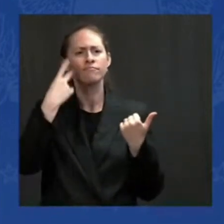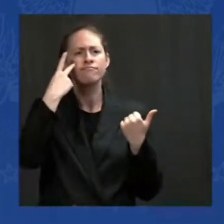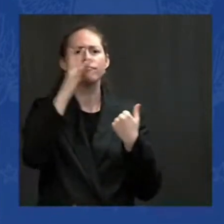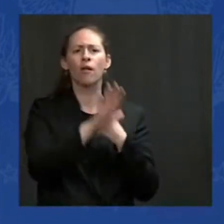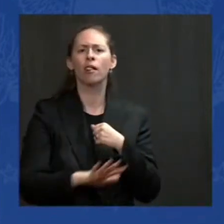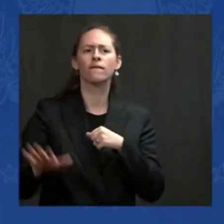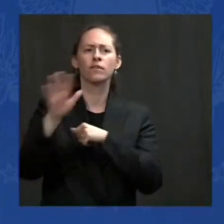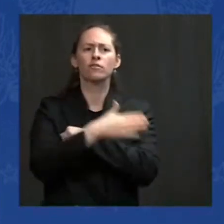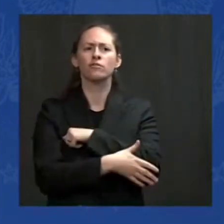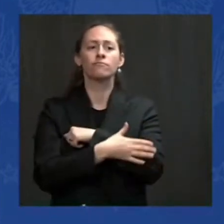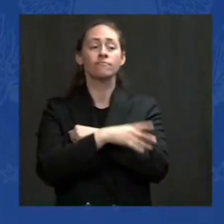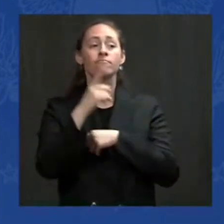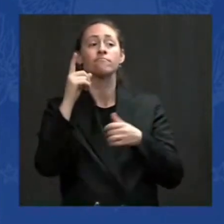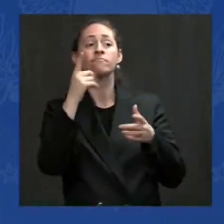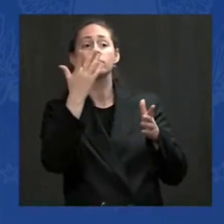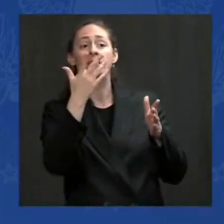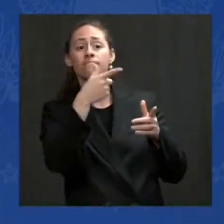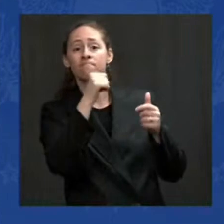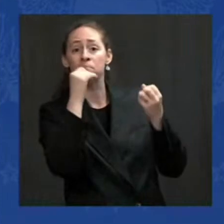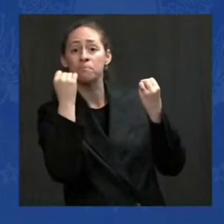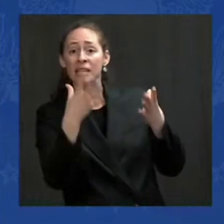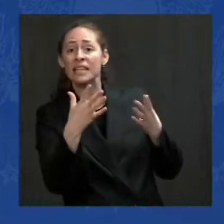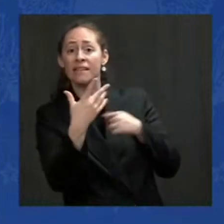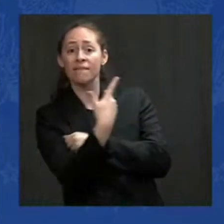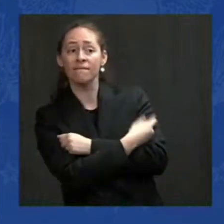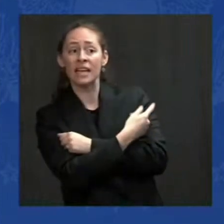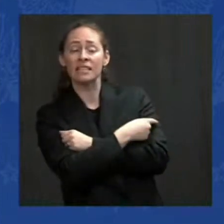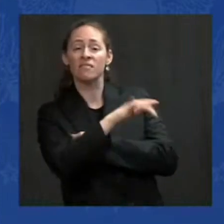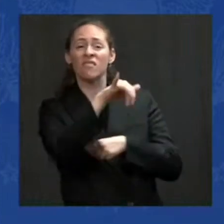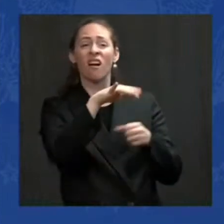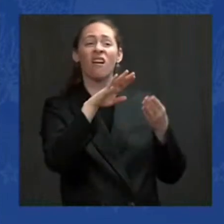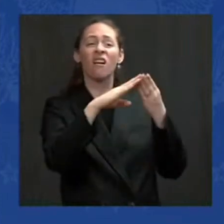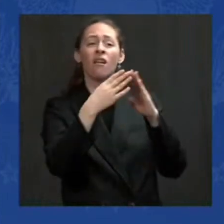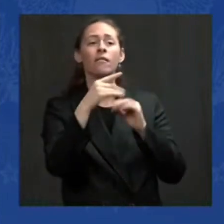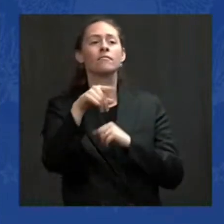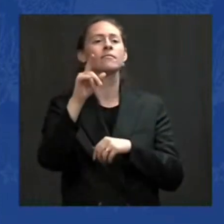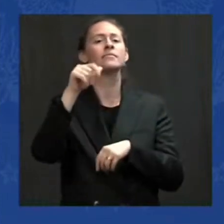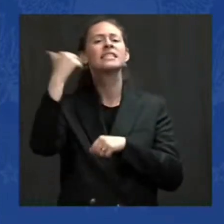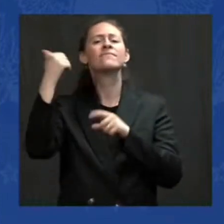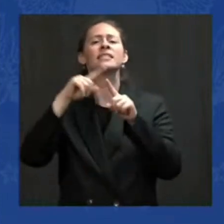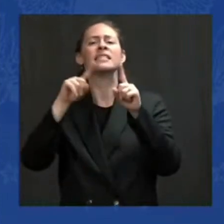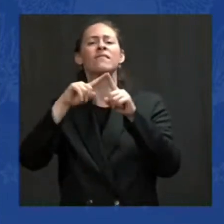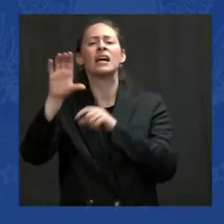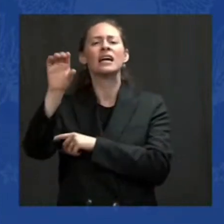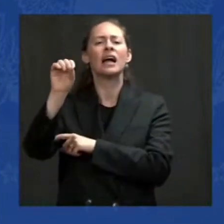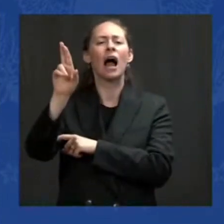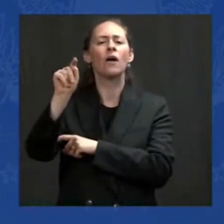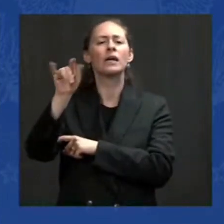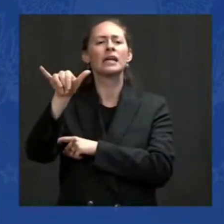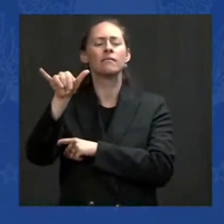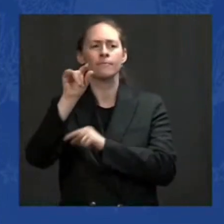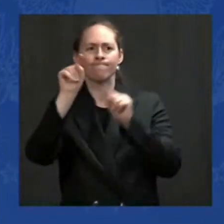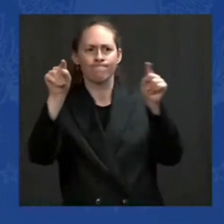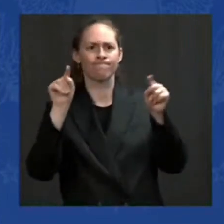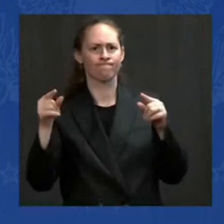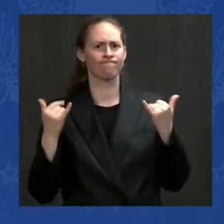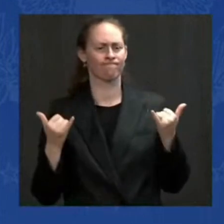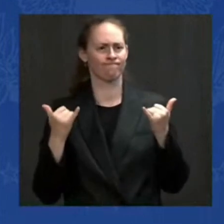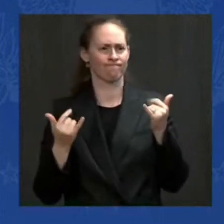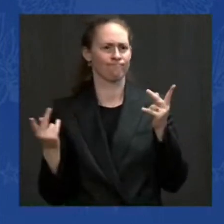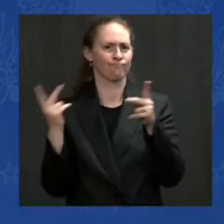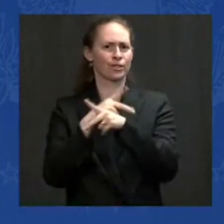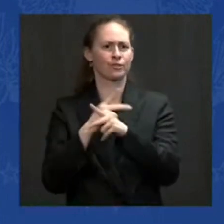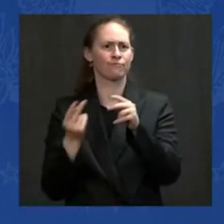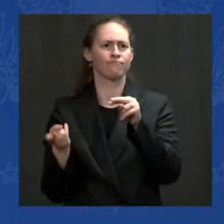low vaccination coverage and in counties with increasing case rates. As shown on the left map in blue, there